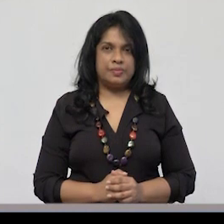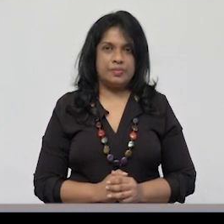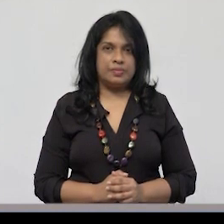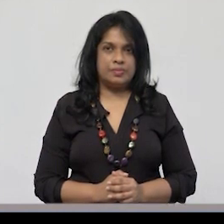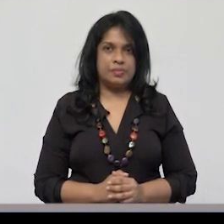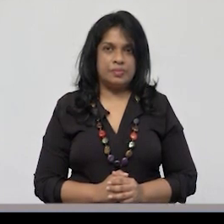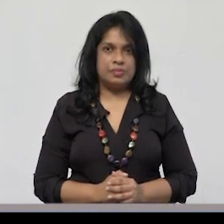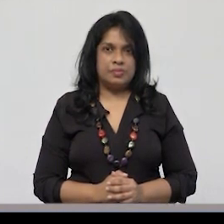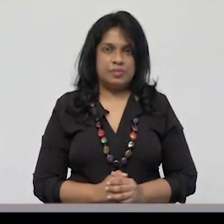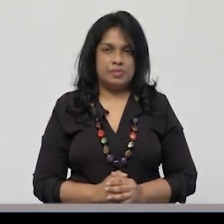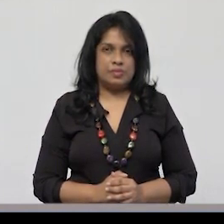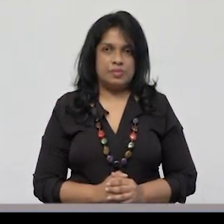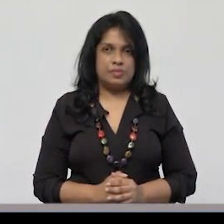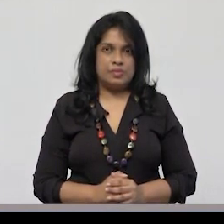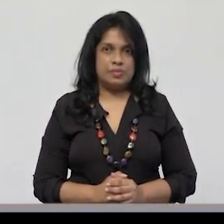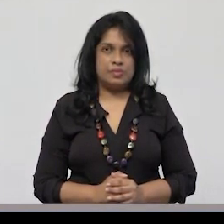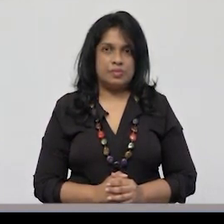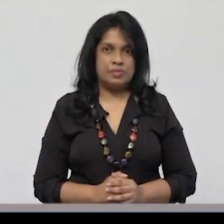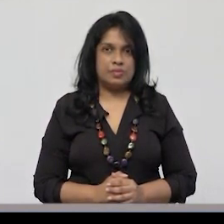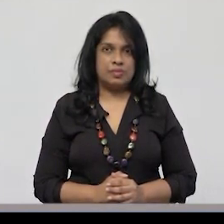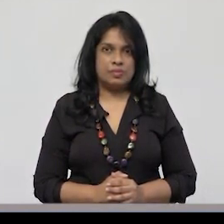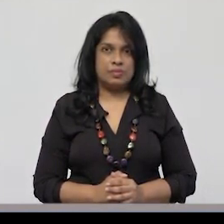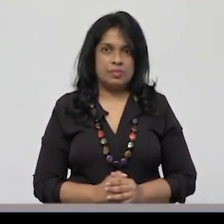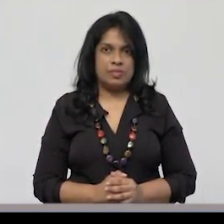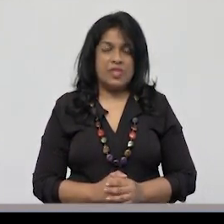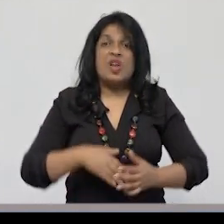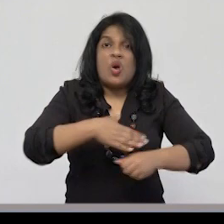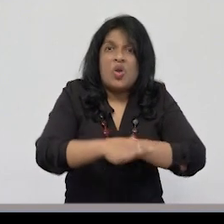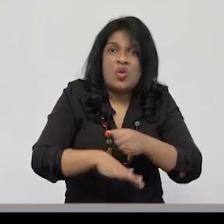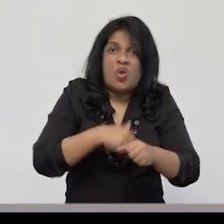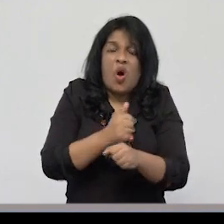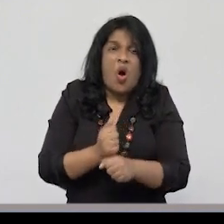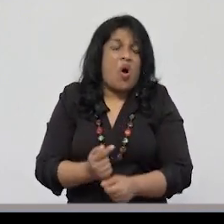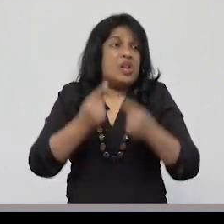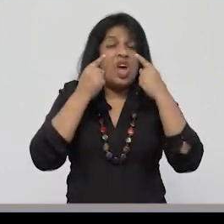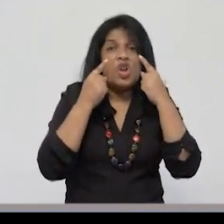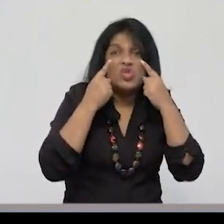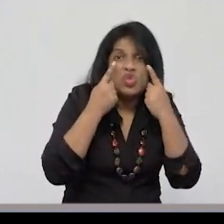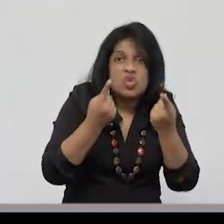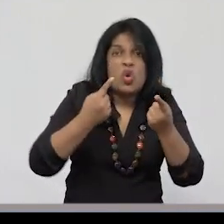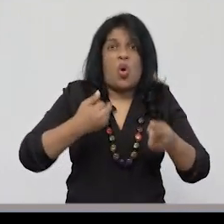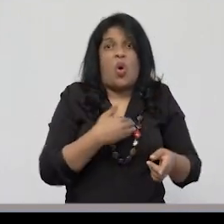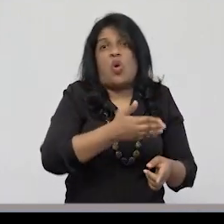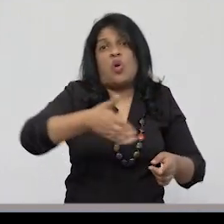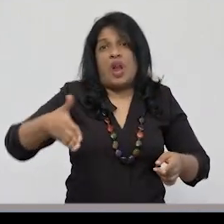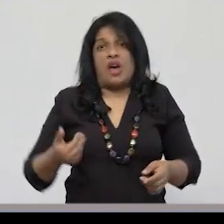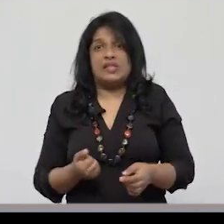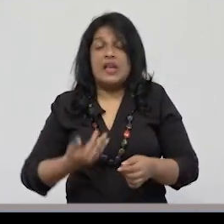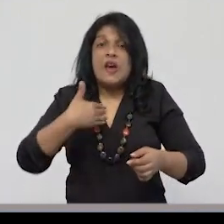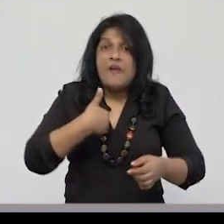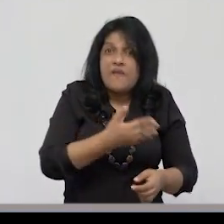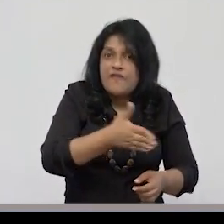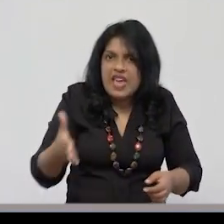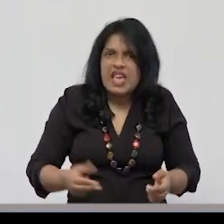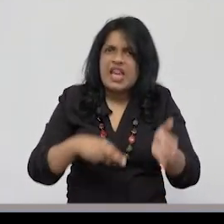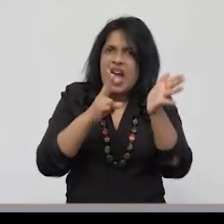Because God decided that he's going to show his hand. I know economically we will struggle. There are a few other things, but I don't